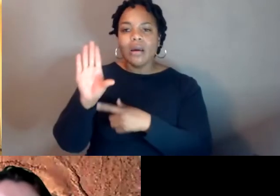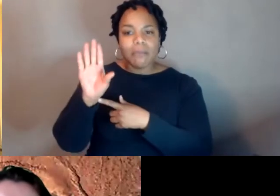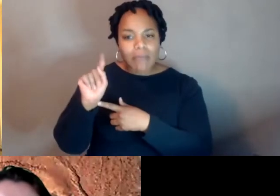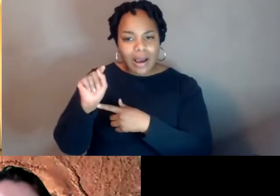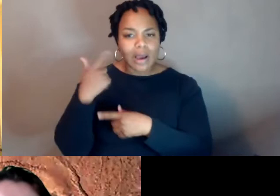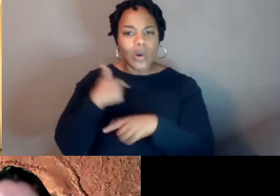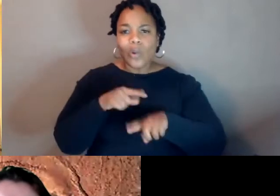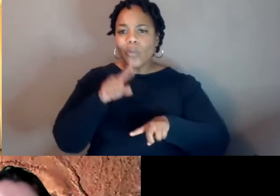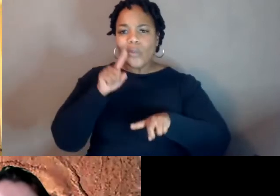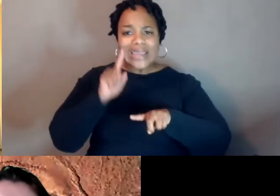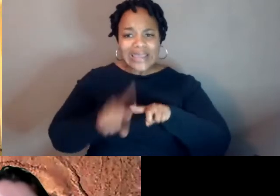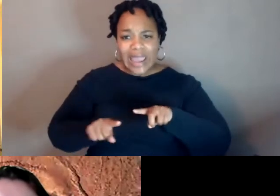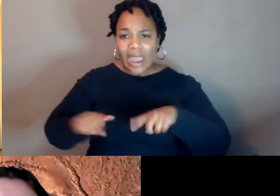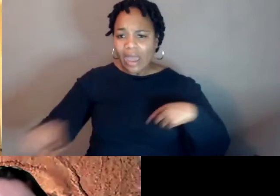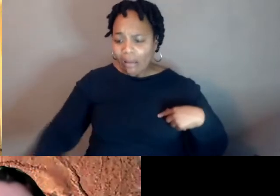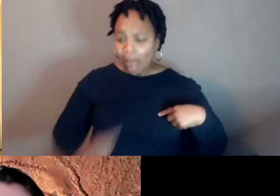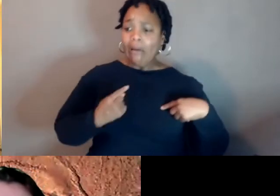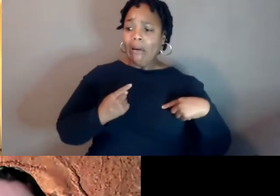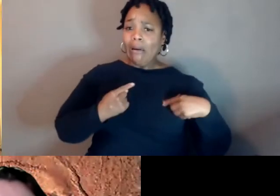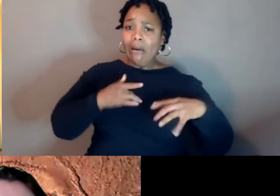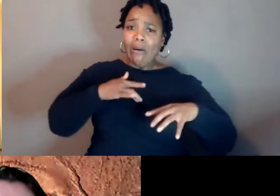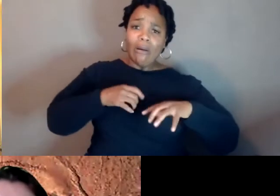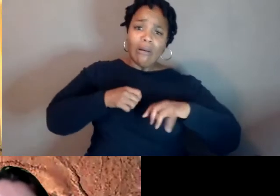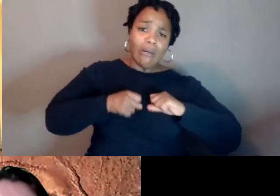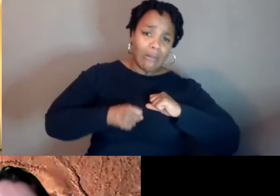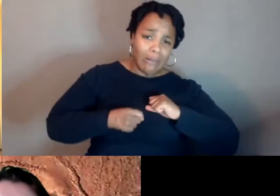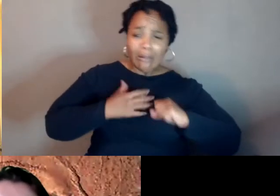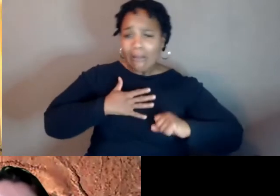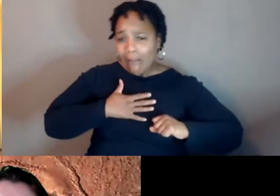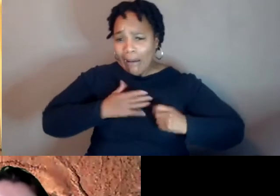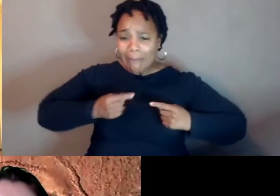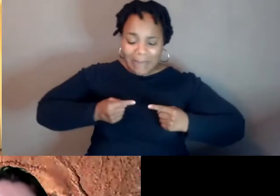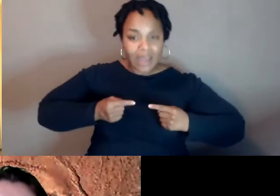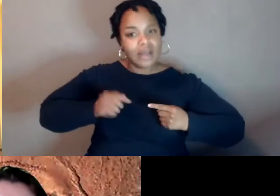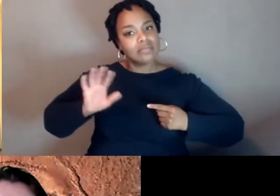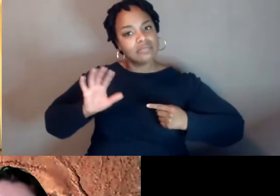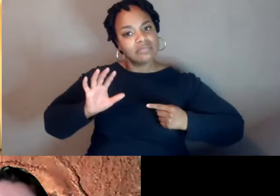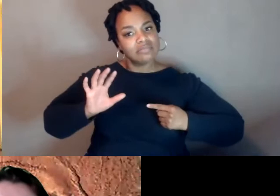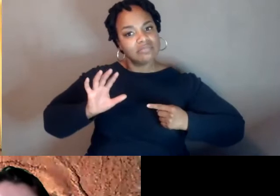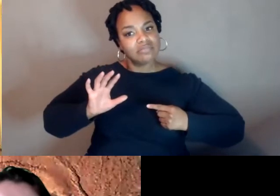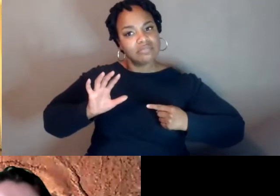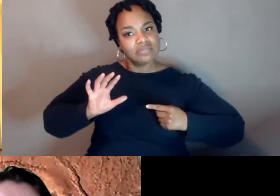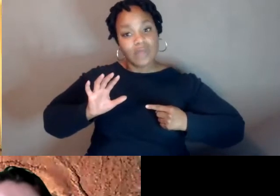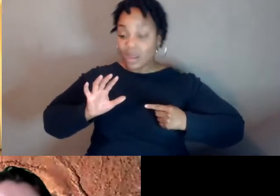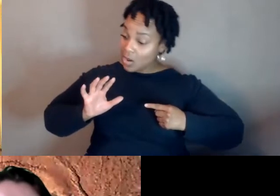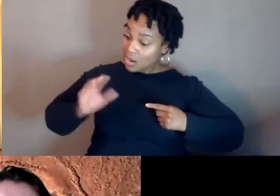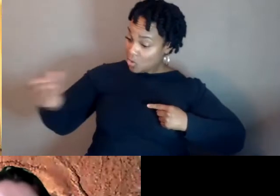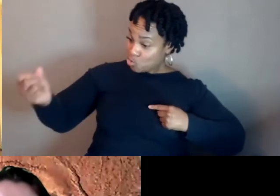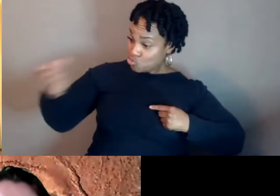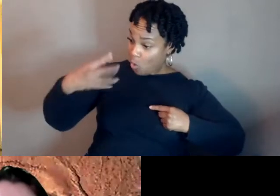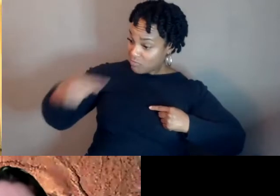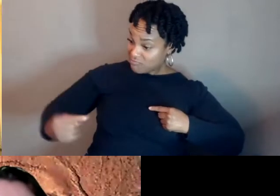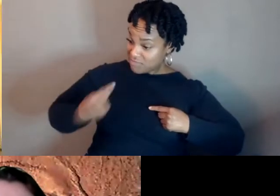feeling pain and hurt, but we have to do something with what people are throwing